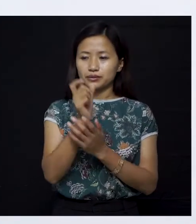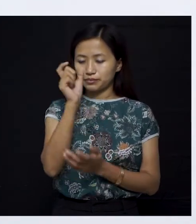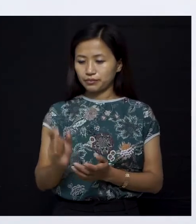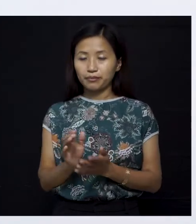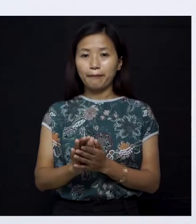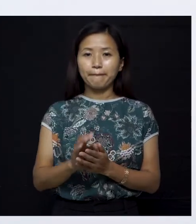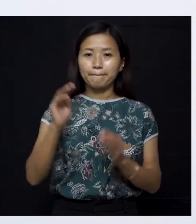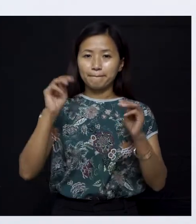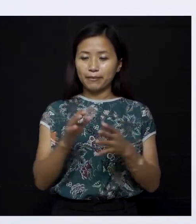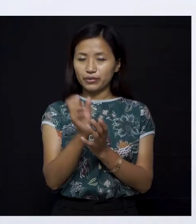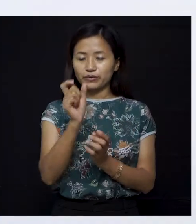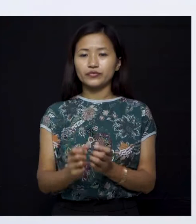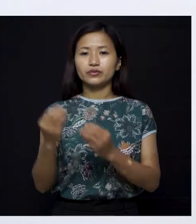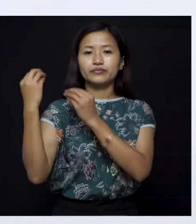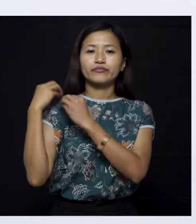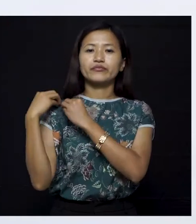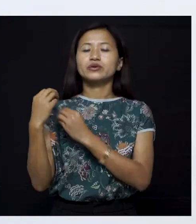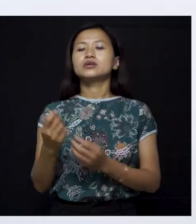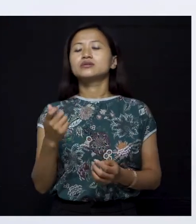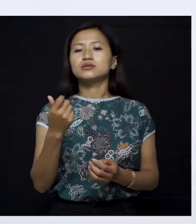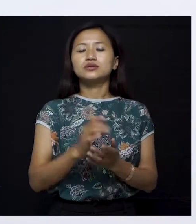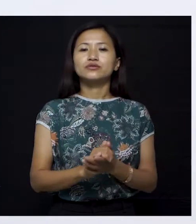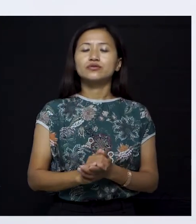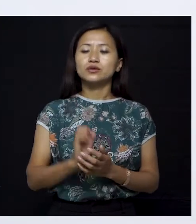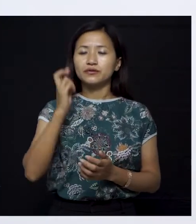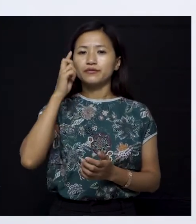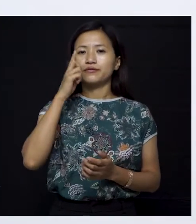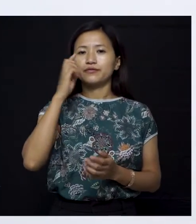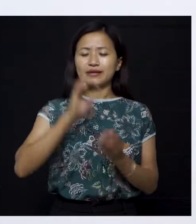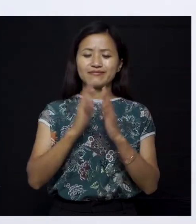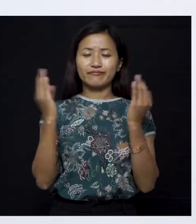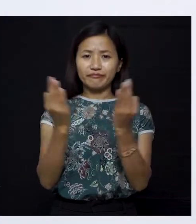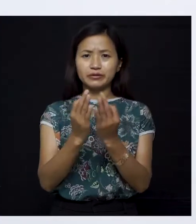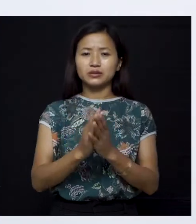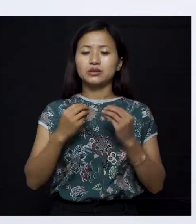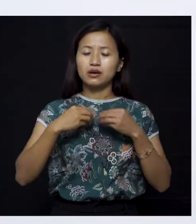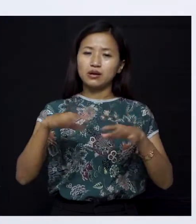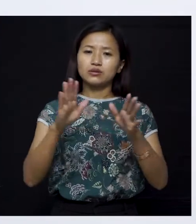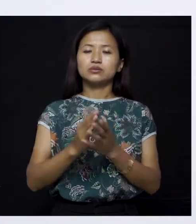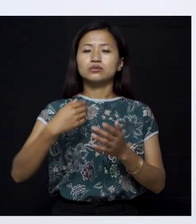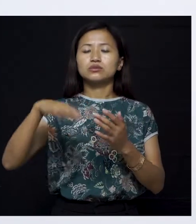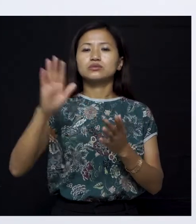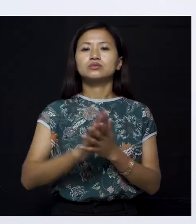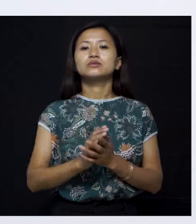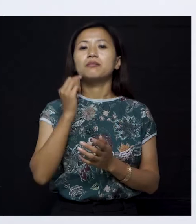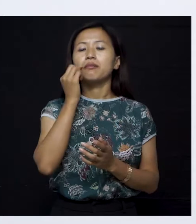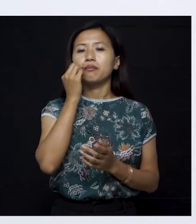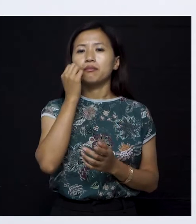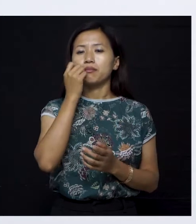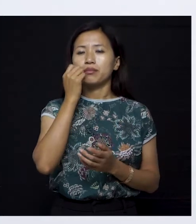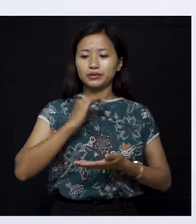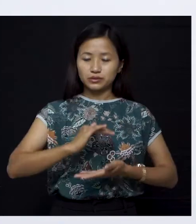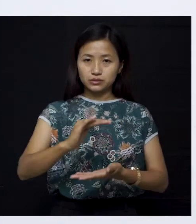take responsibility to earn for the family. But the mother would not allow Bartley to go. The mother said,